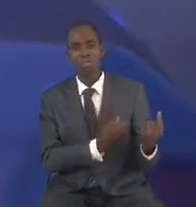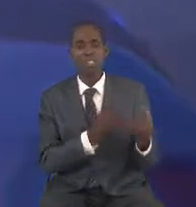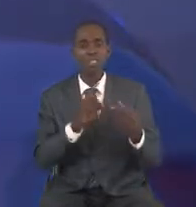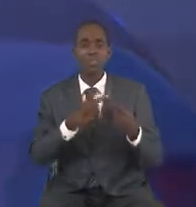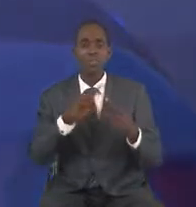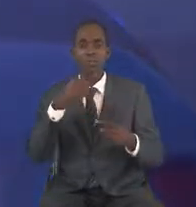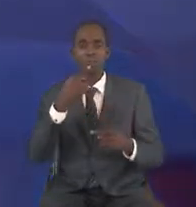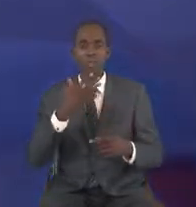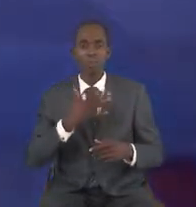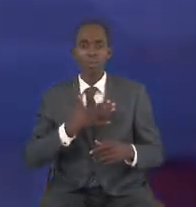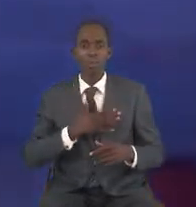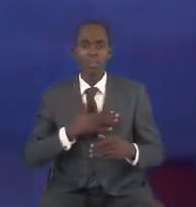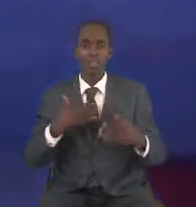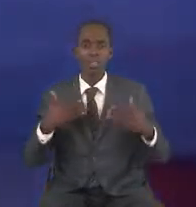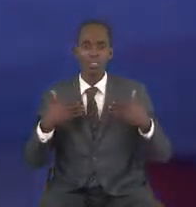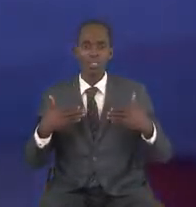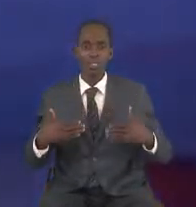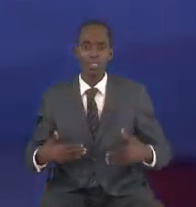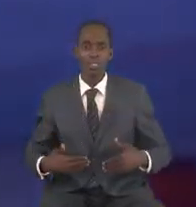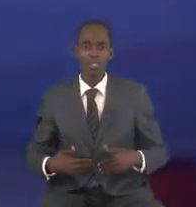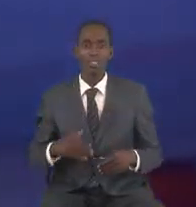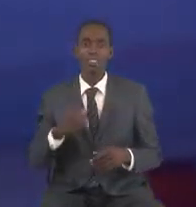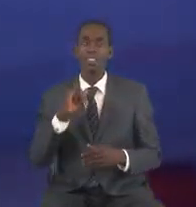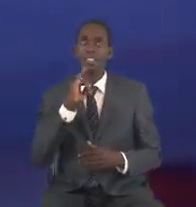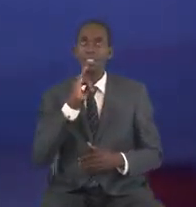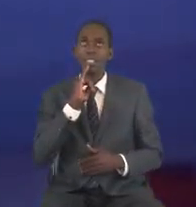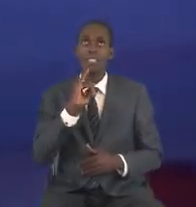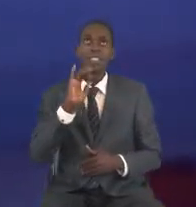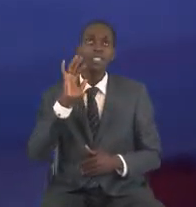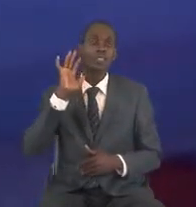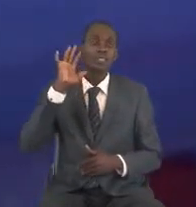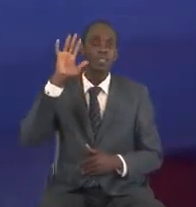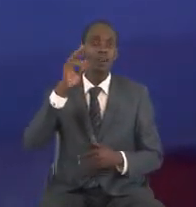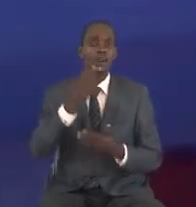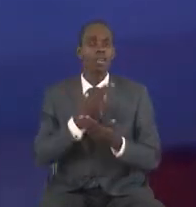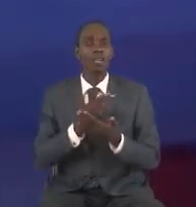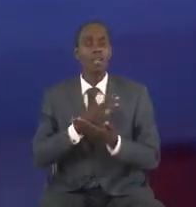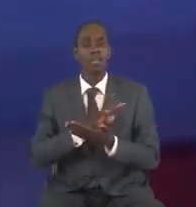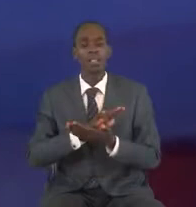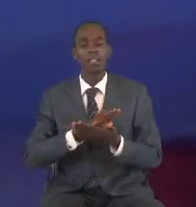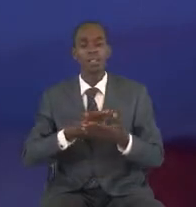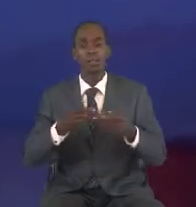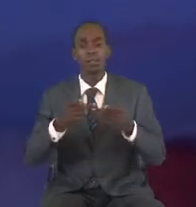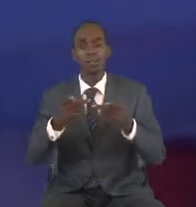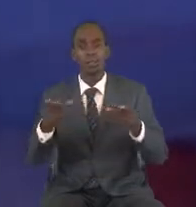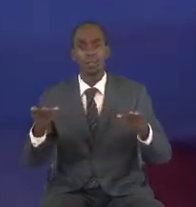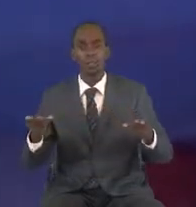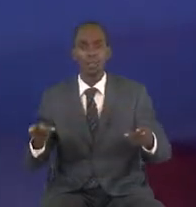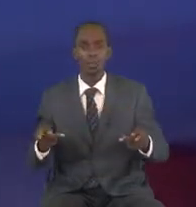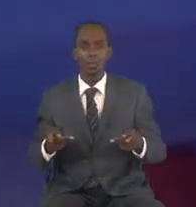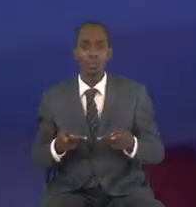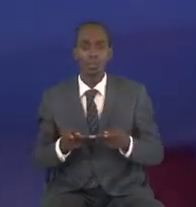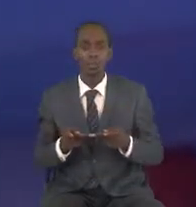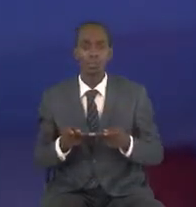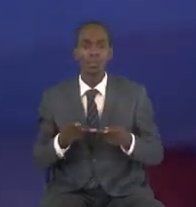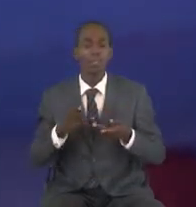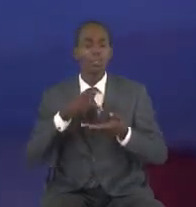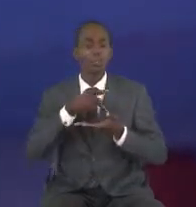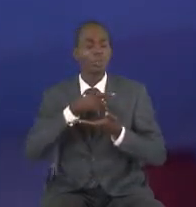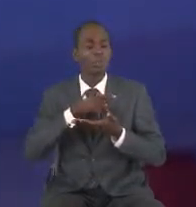say my body is your sanctuary. Purify,